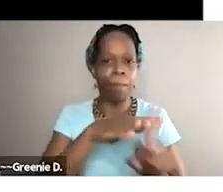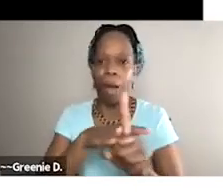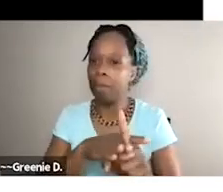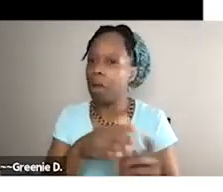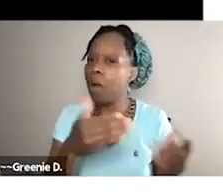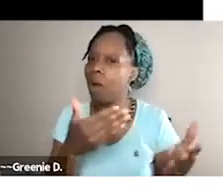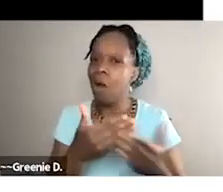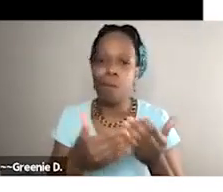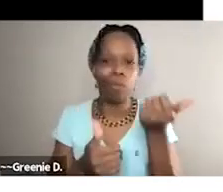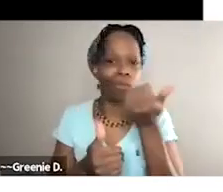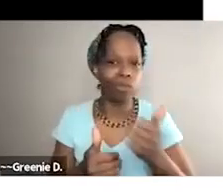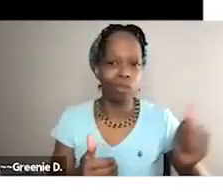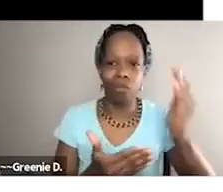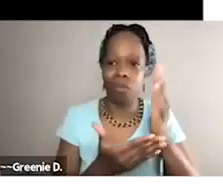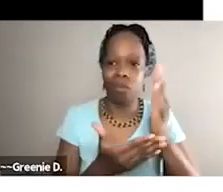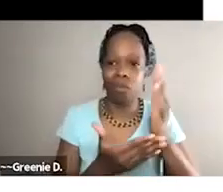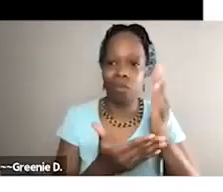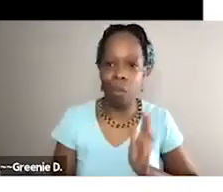most perfect example of that.